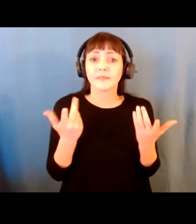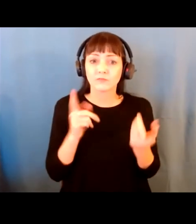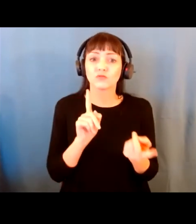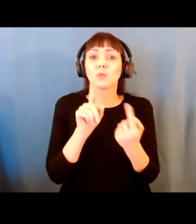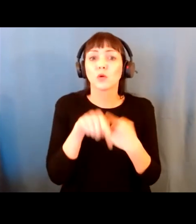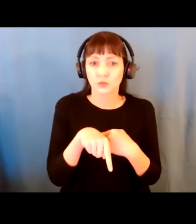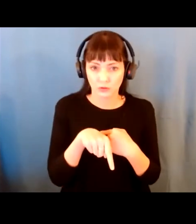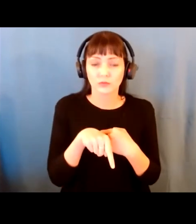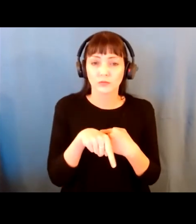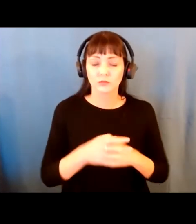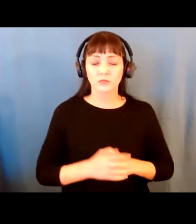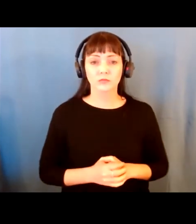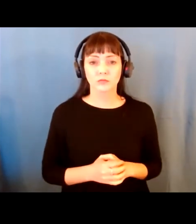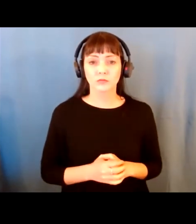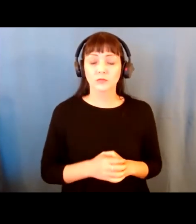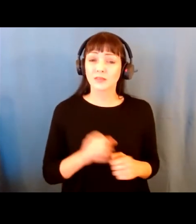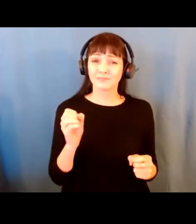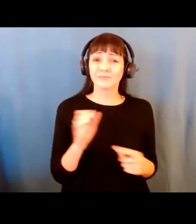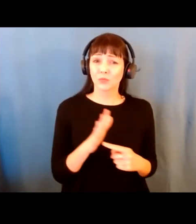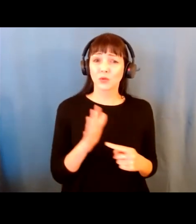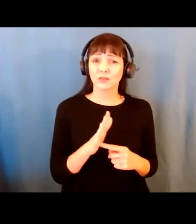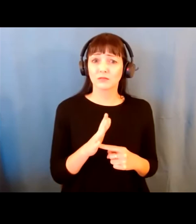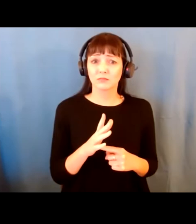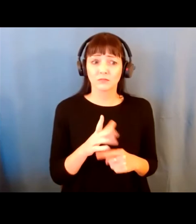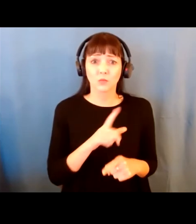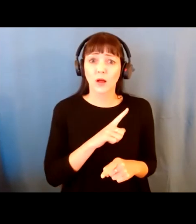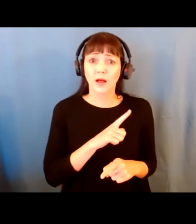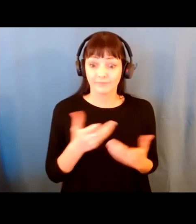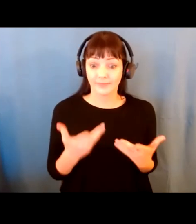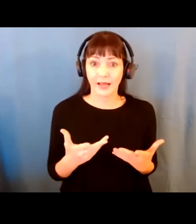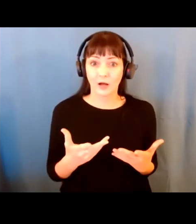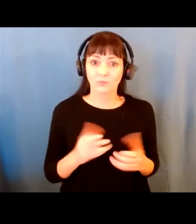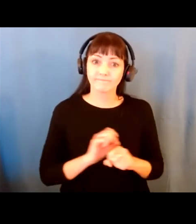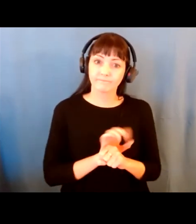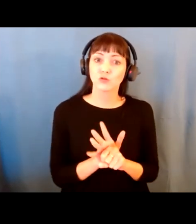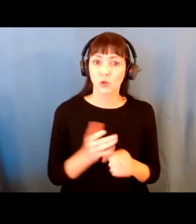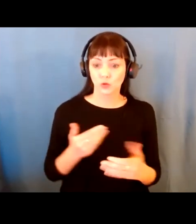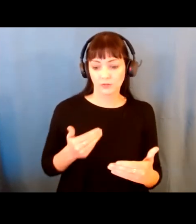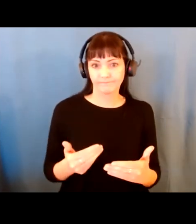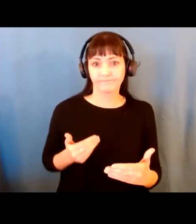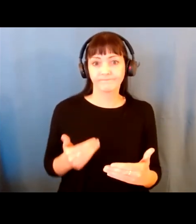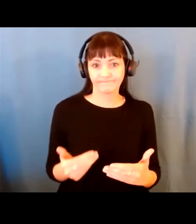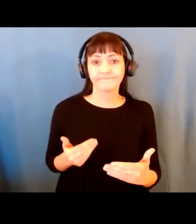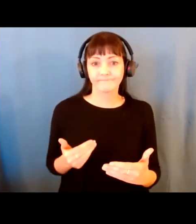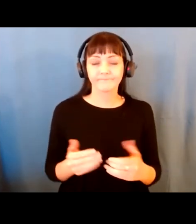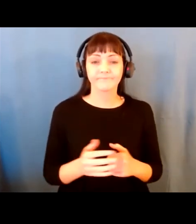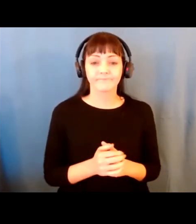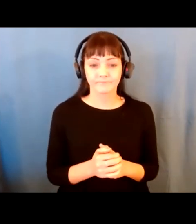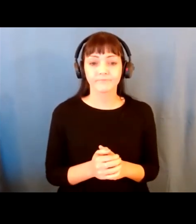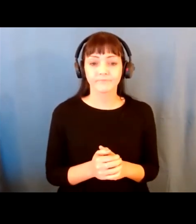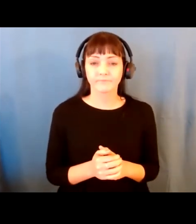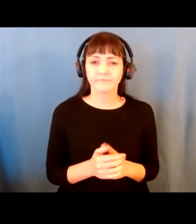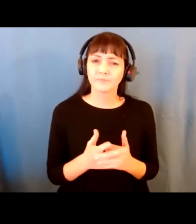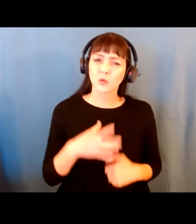and all the more pertinent, really, in these unusual times. But first, we need to look at those